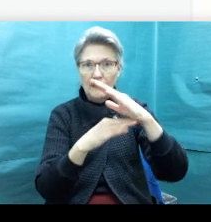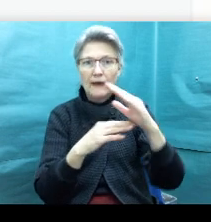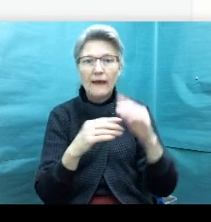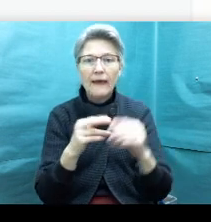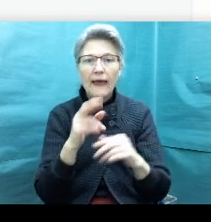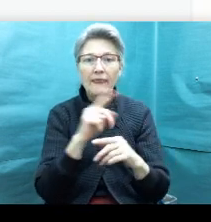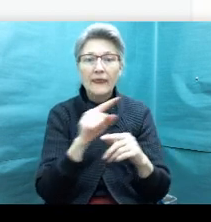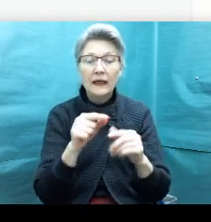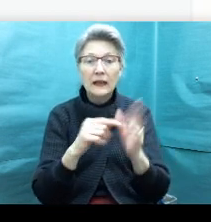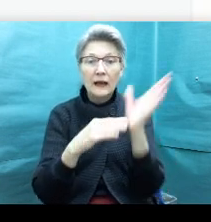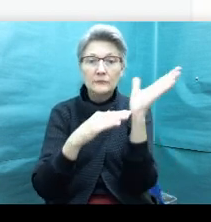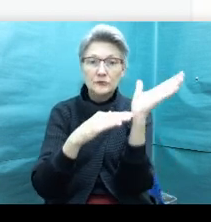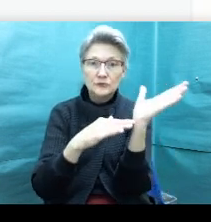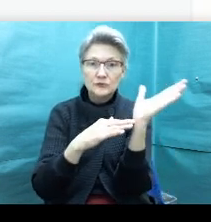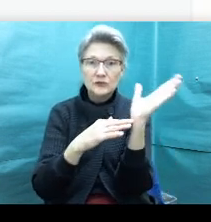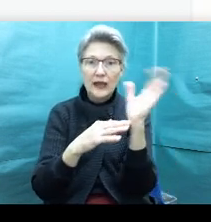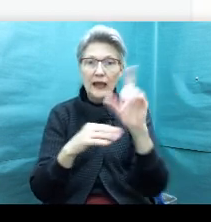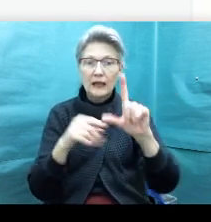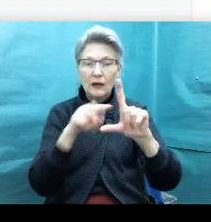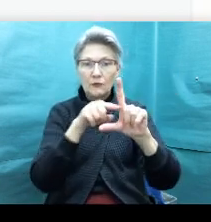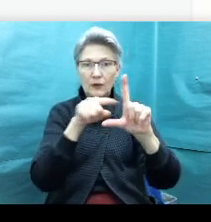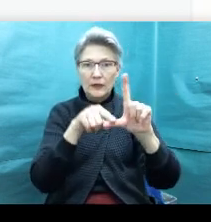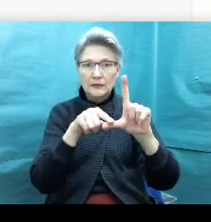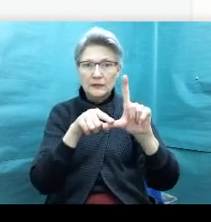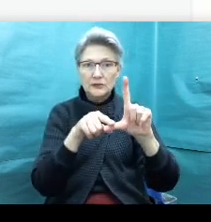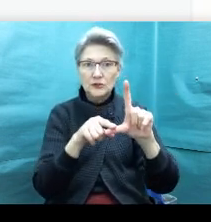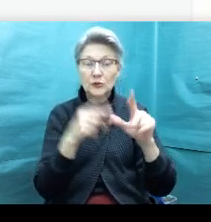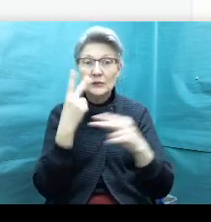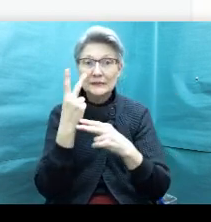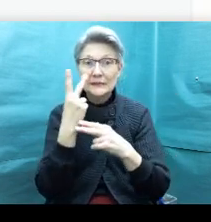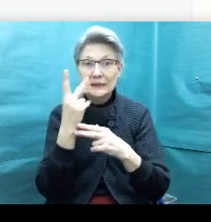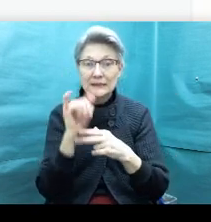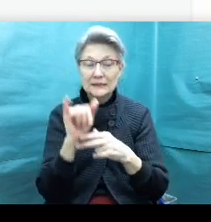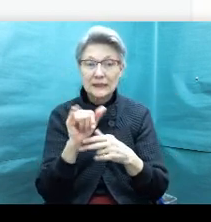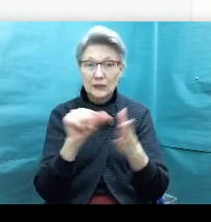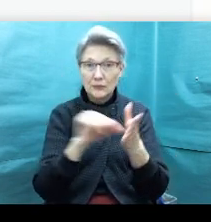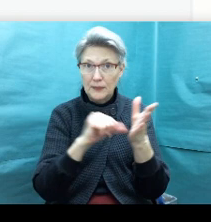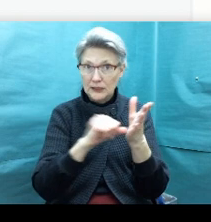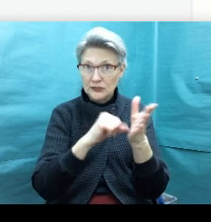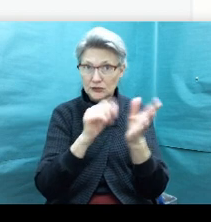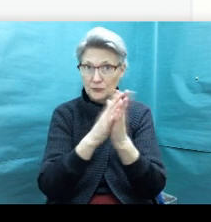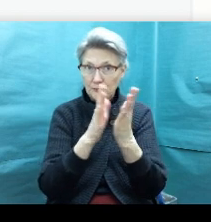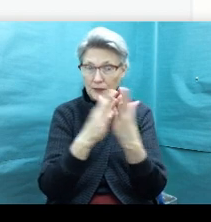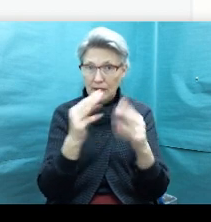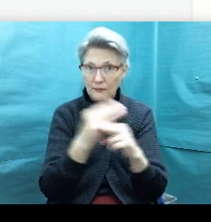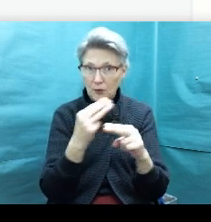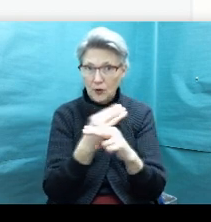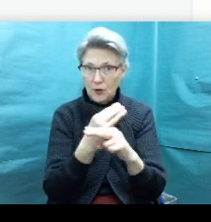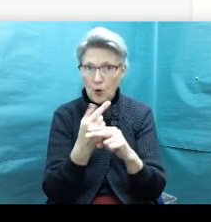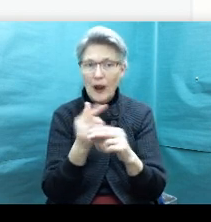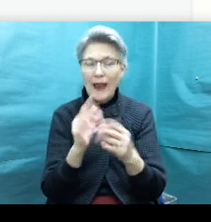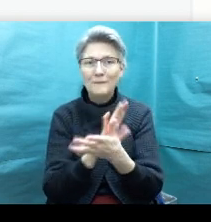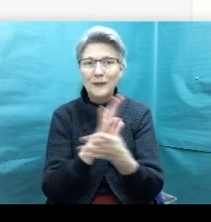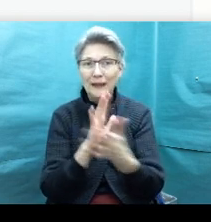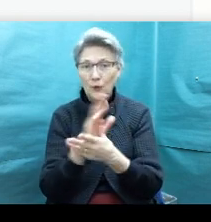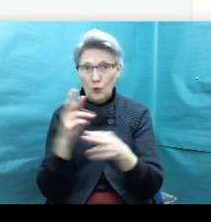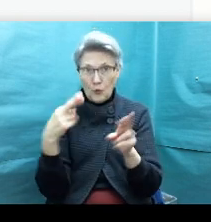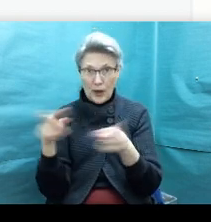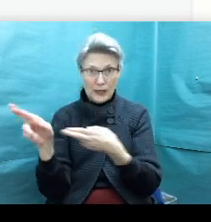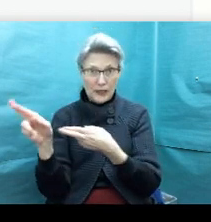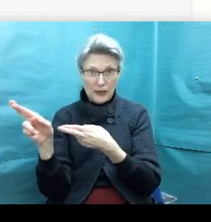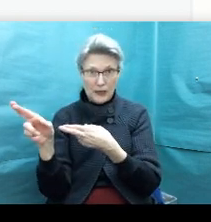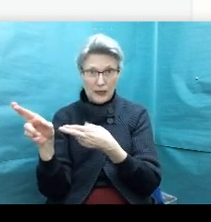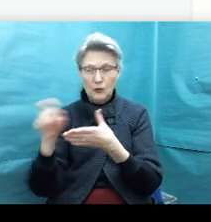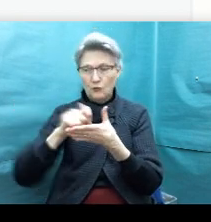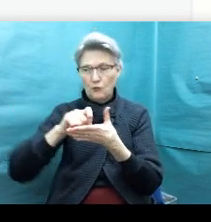556. You can go ahead and write directly on that page in your journal, or you can have a piece of paper handy and you